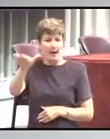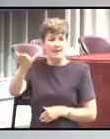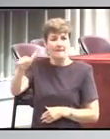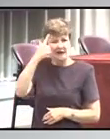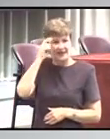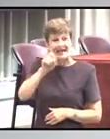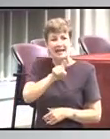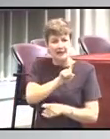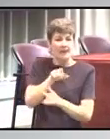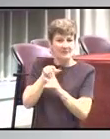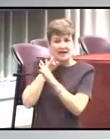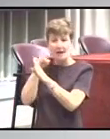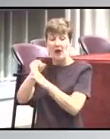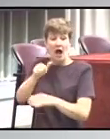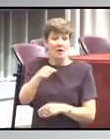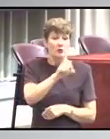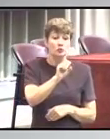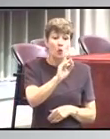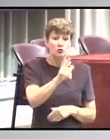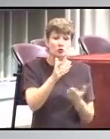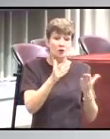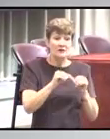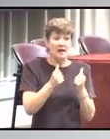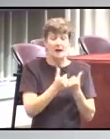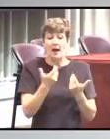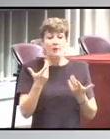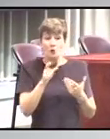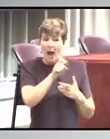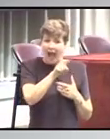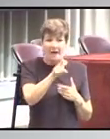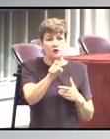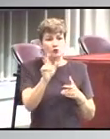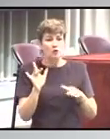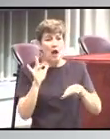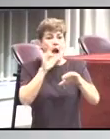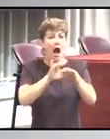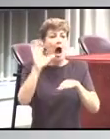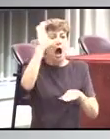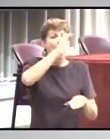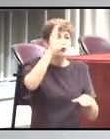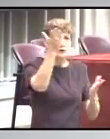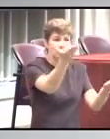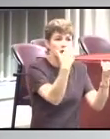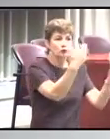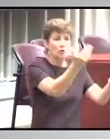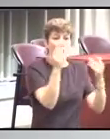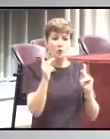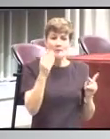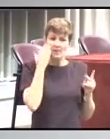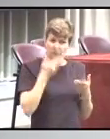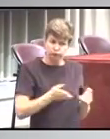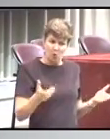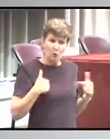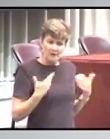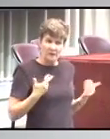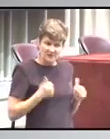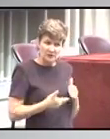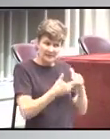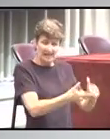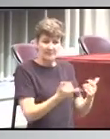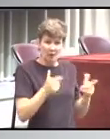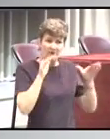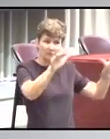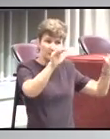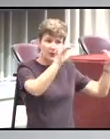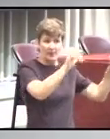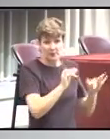they need to come to you. For most social service agencies, you have to do outreach so people will know that your services exist. So this is really